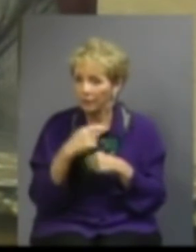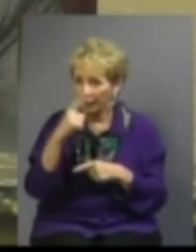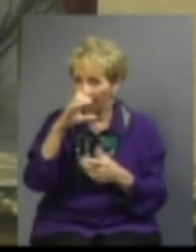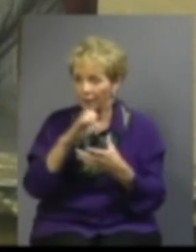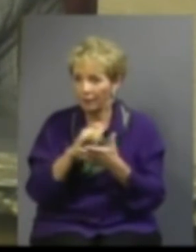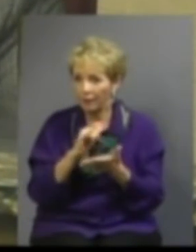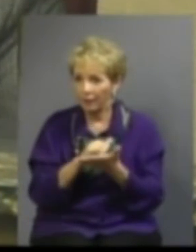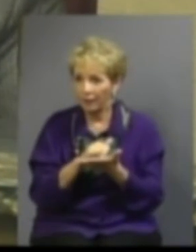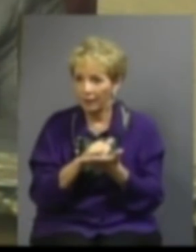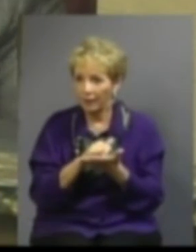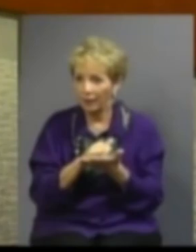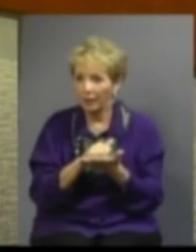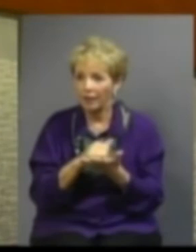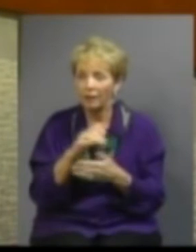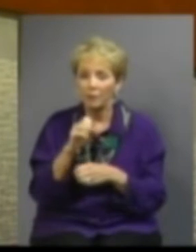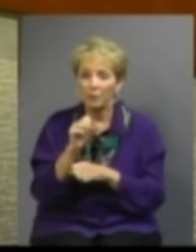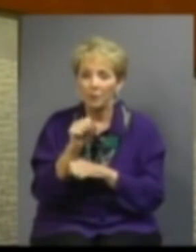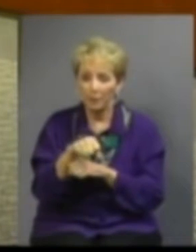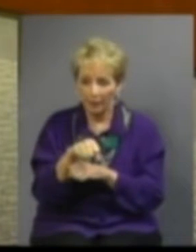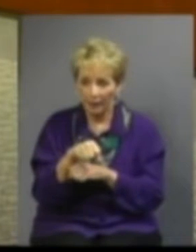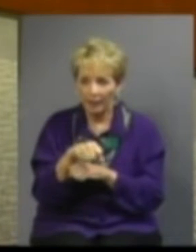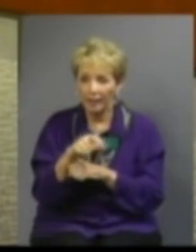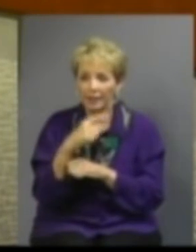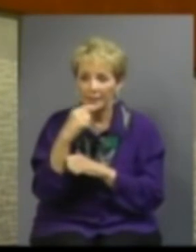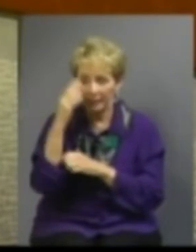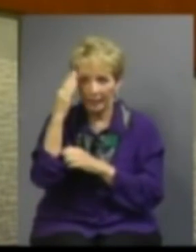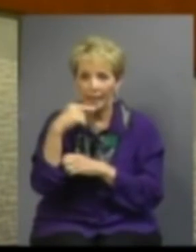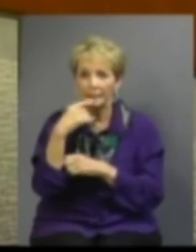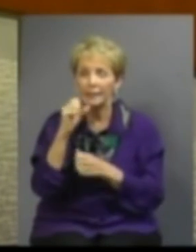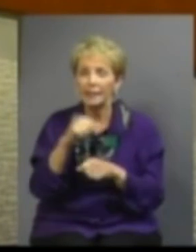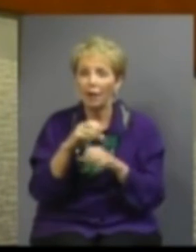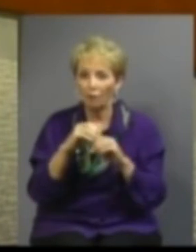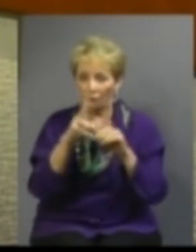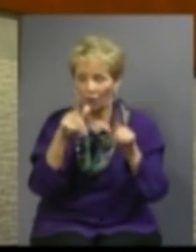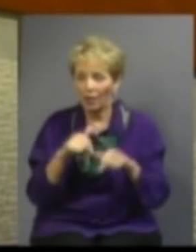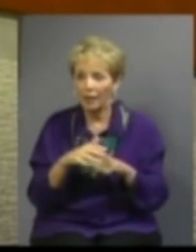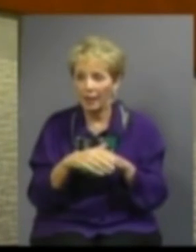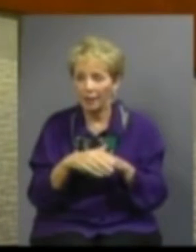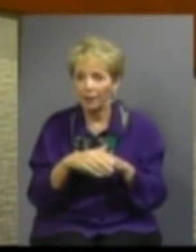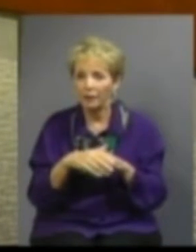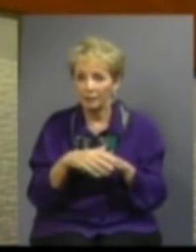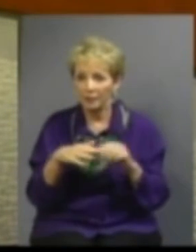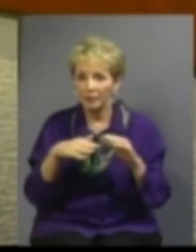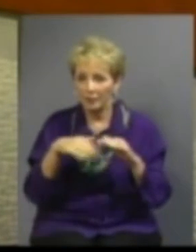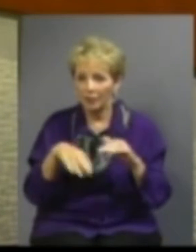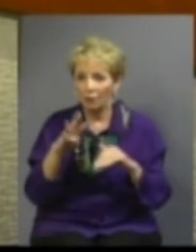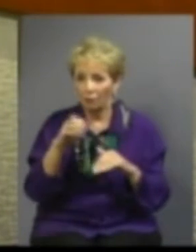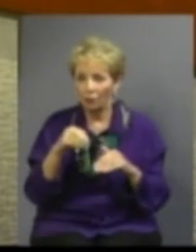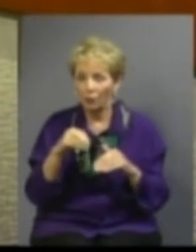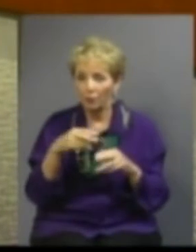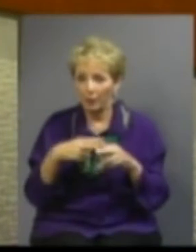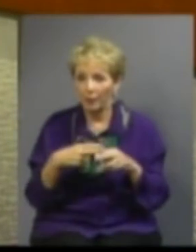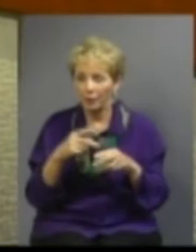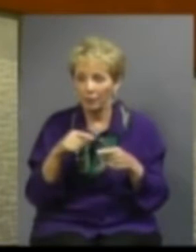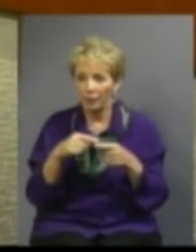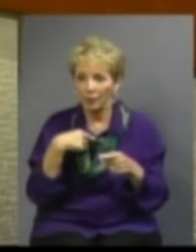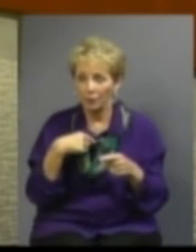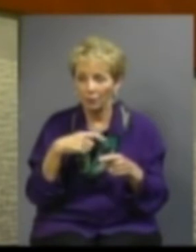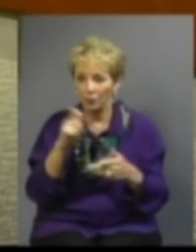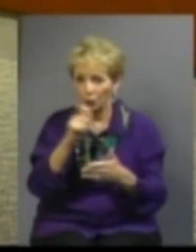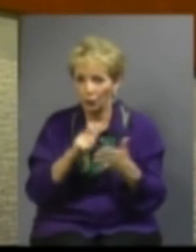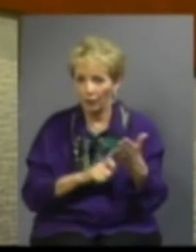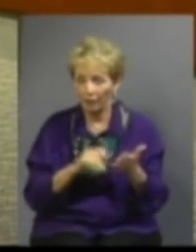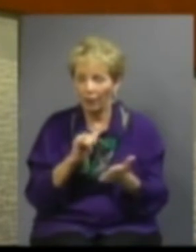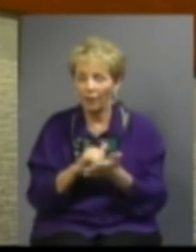the Freeds are nodding their head. And I would say, obviously, I had that in mind when I drafted that